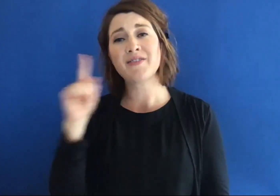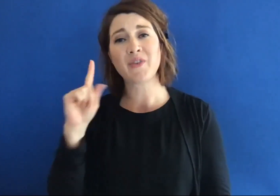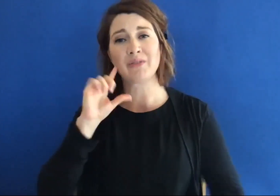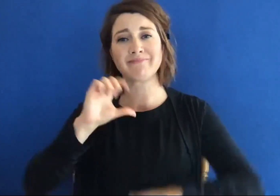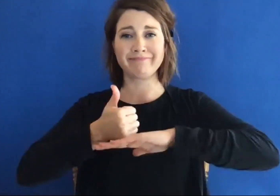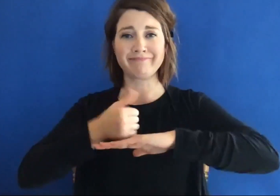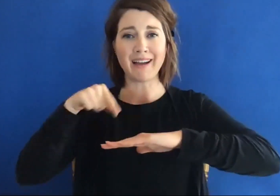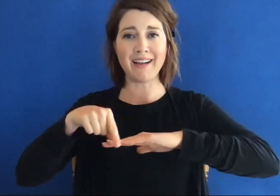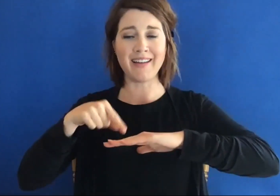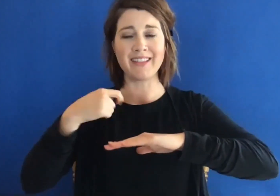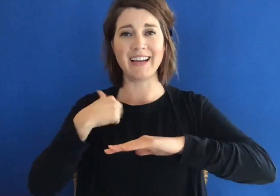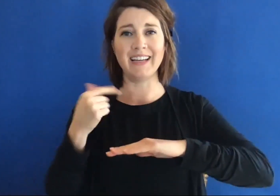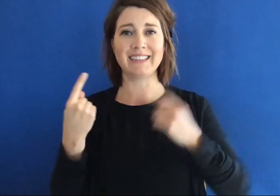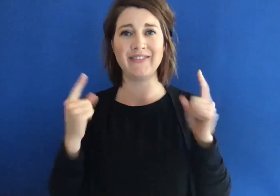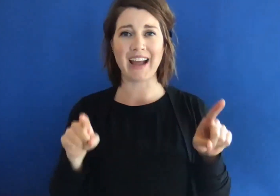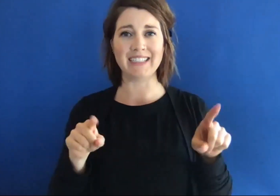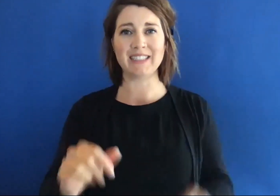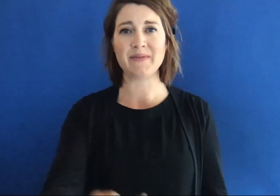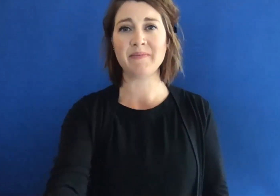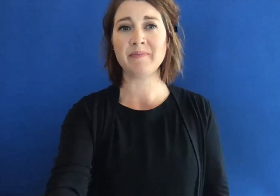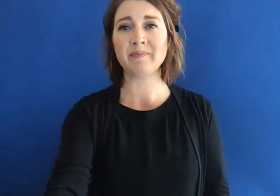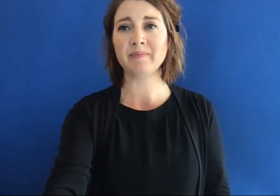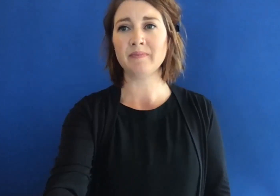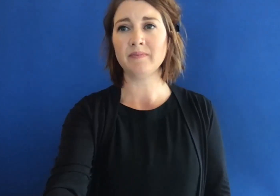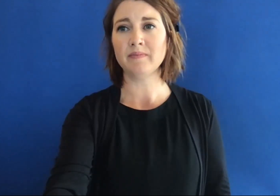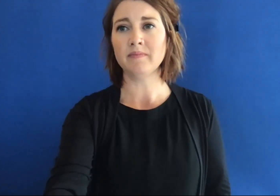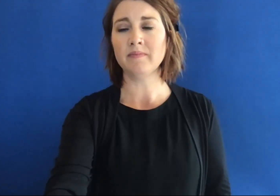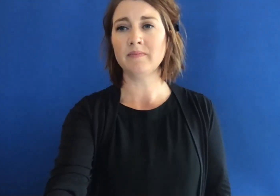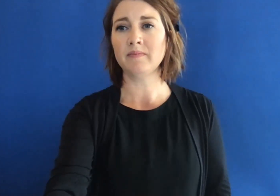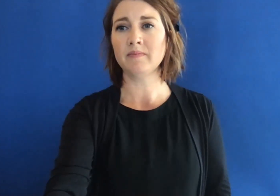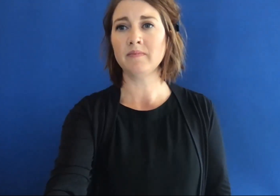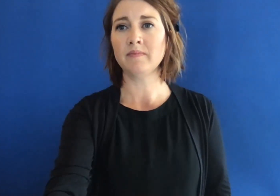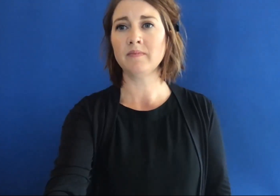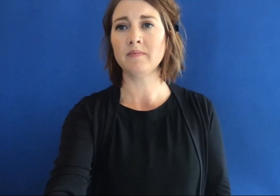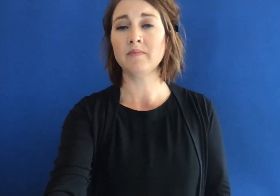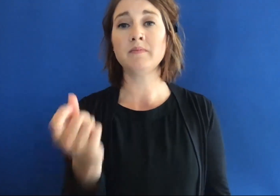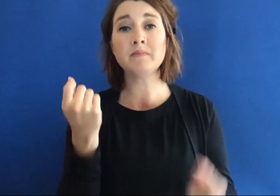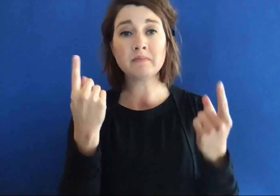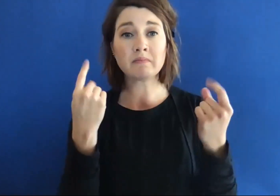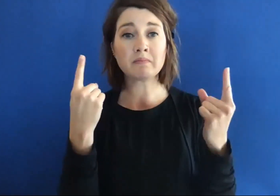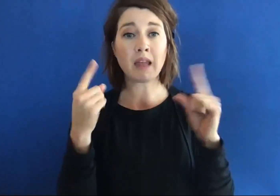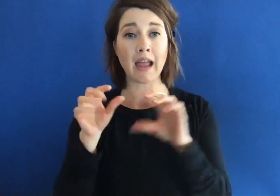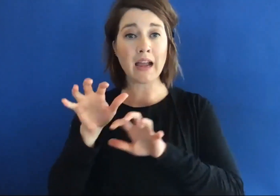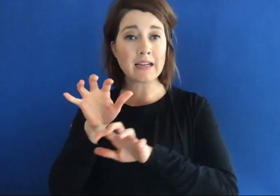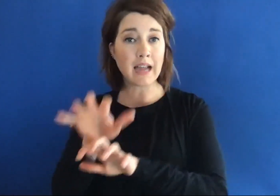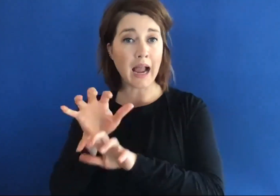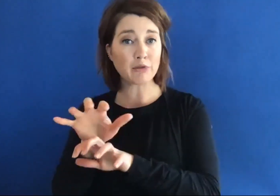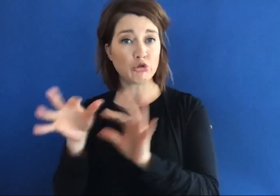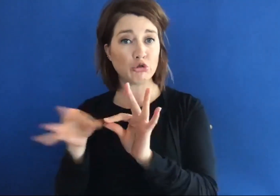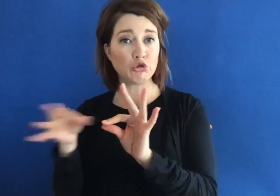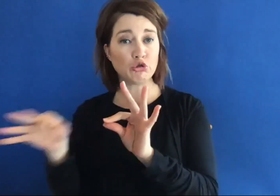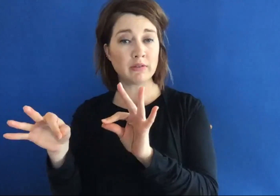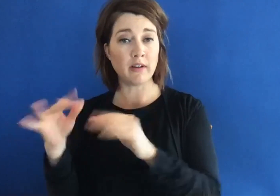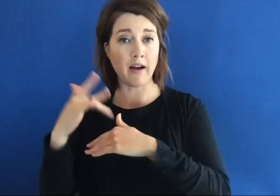event. I do want to take a moment to mention that live captioning is available throughout the session this morning.